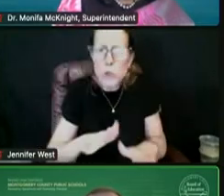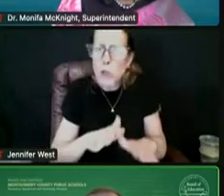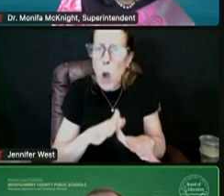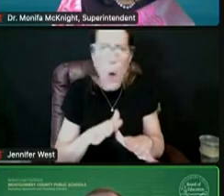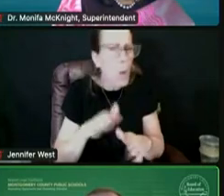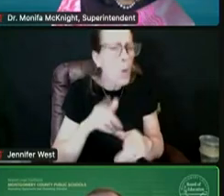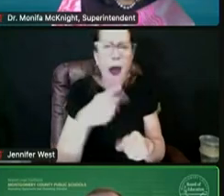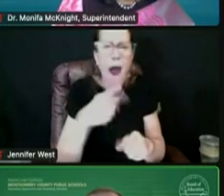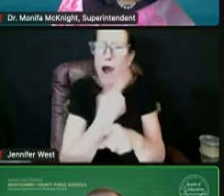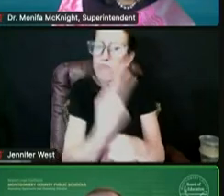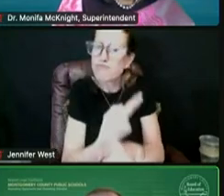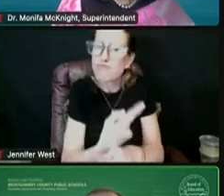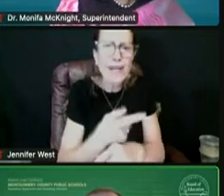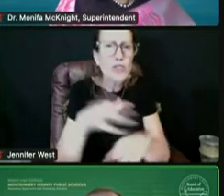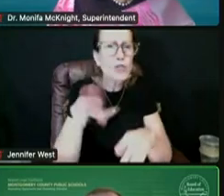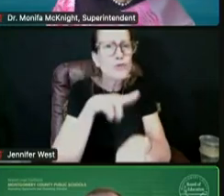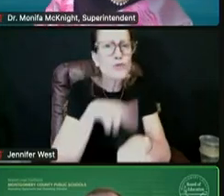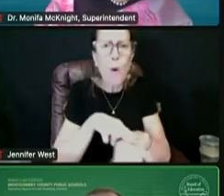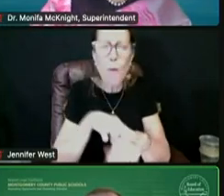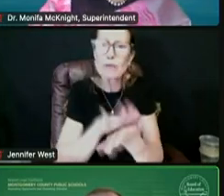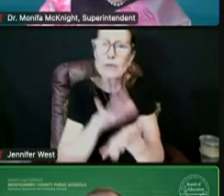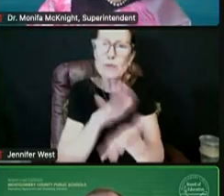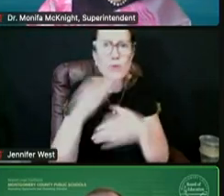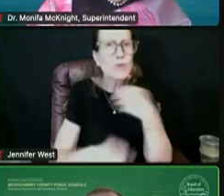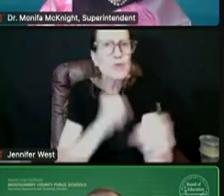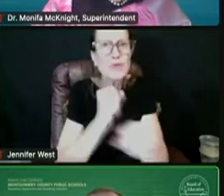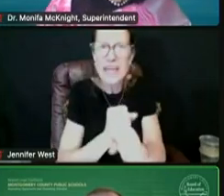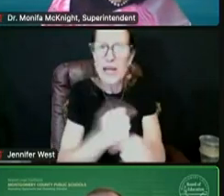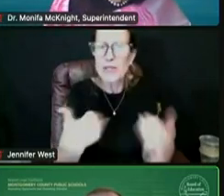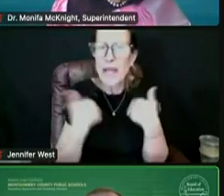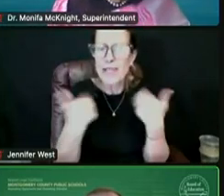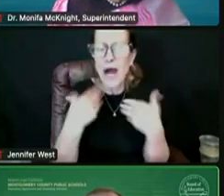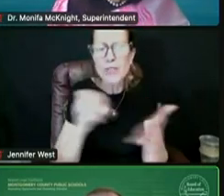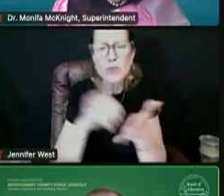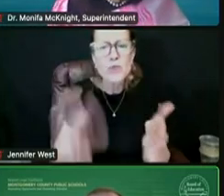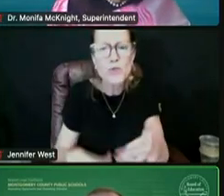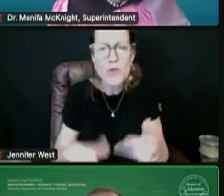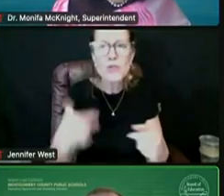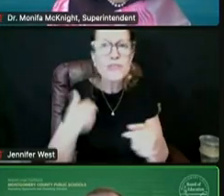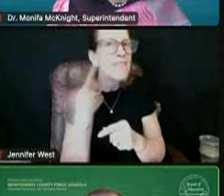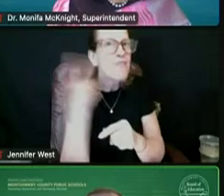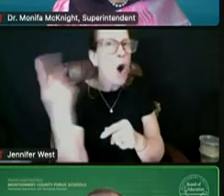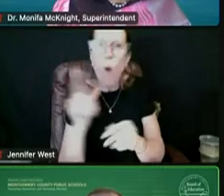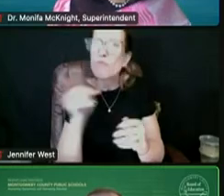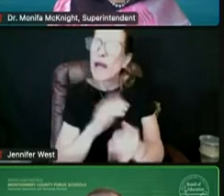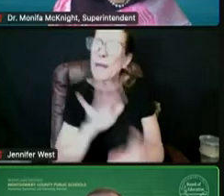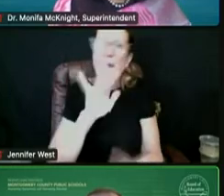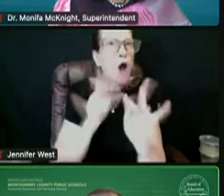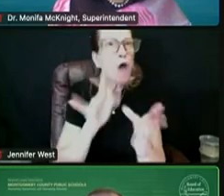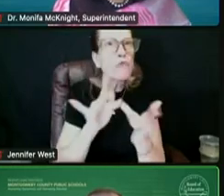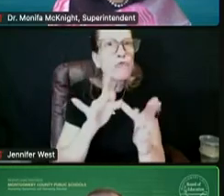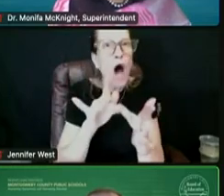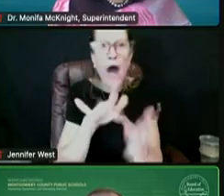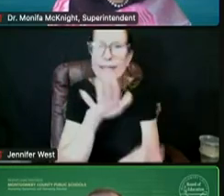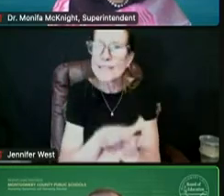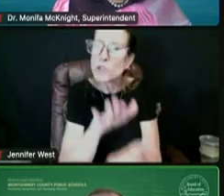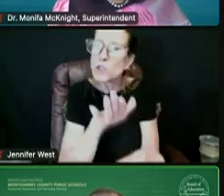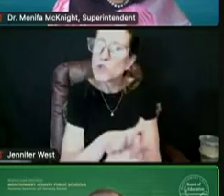know that it's going to take more than 1 year for us to get caught up and get our students back to where they need